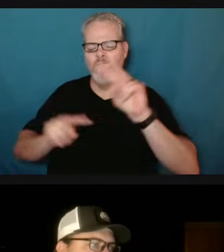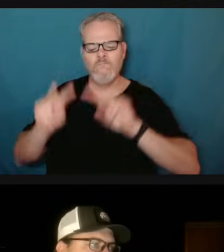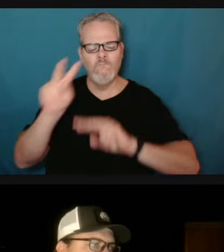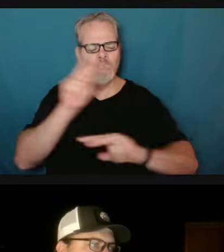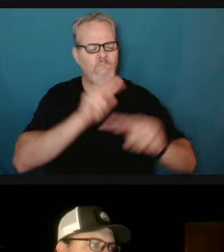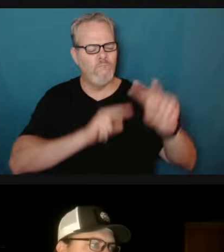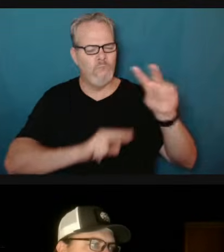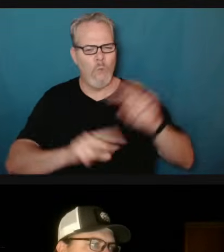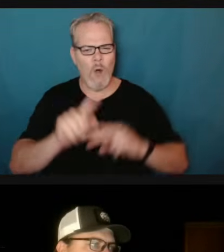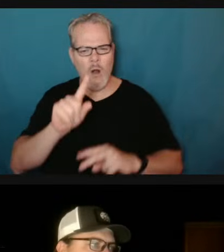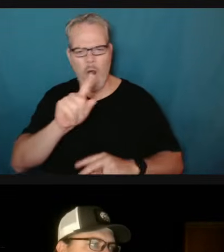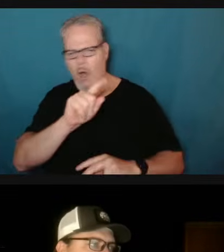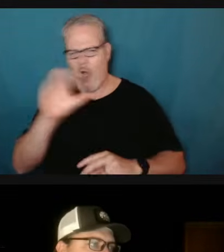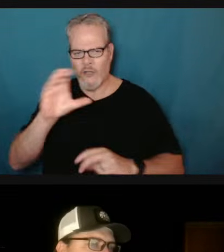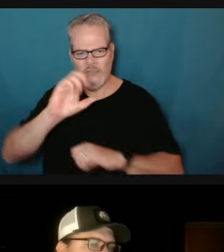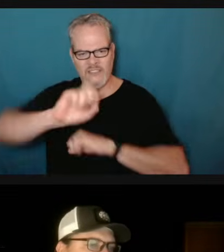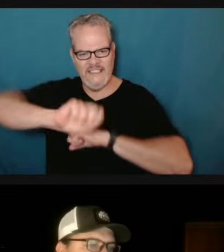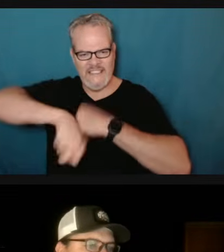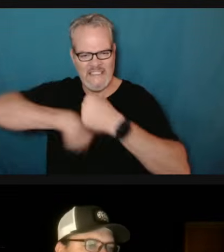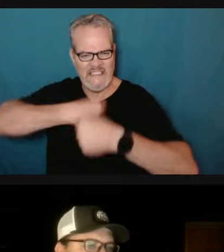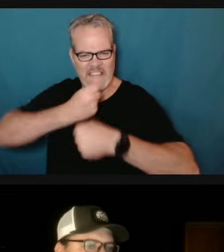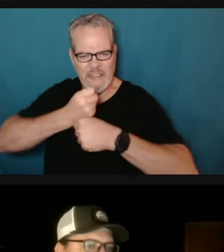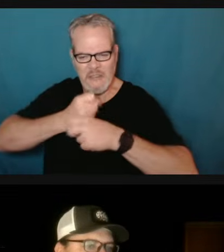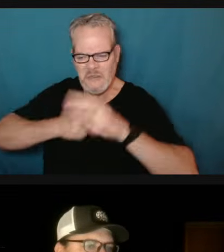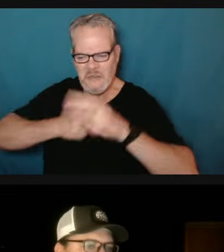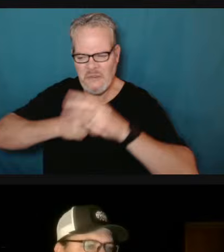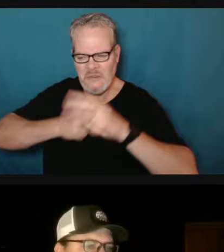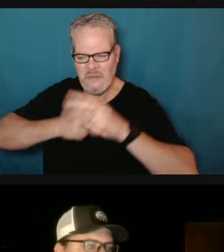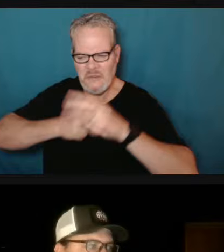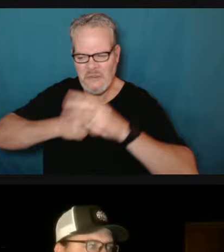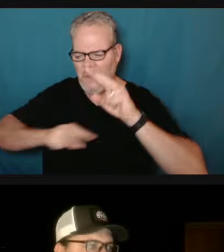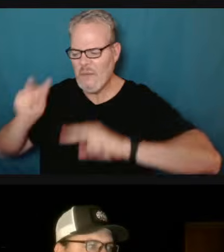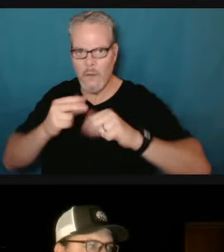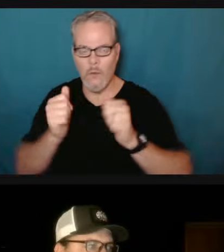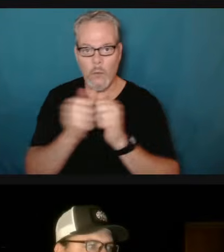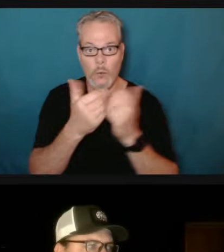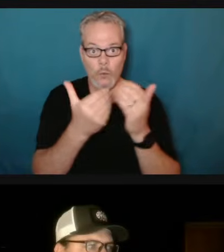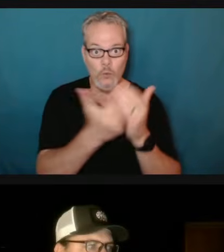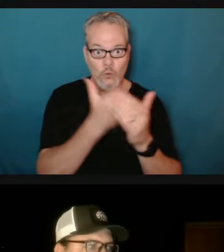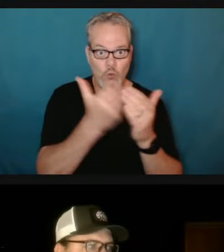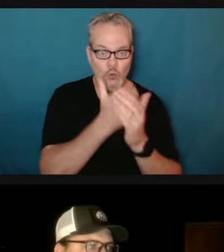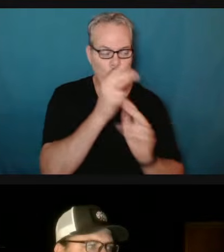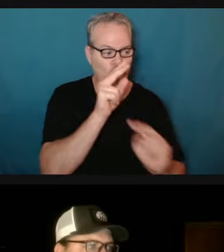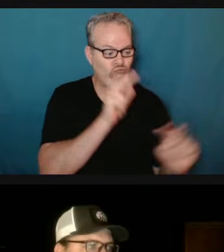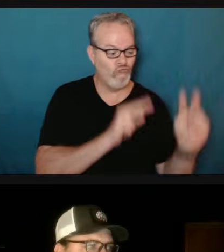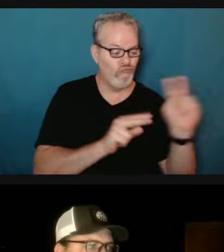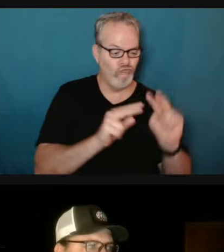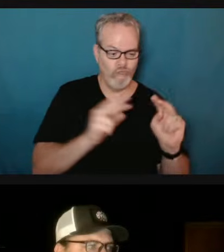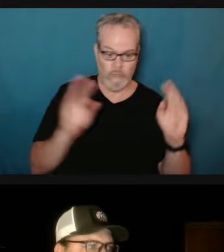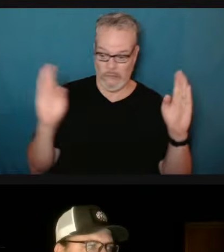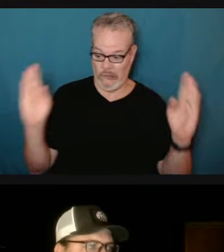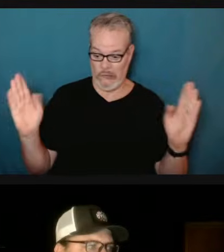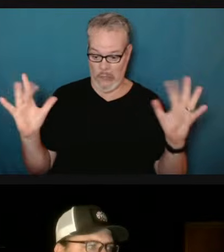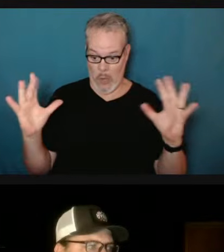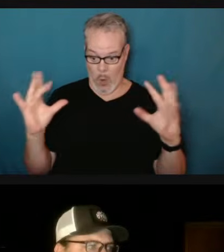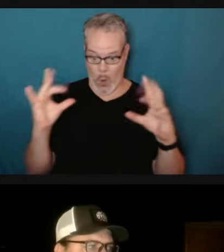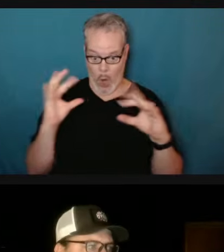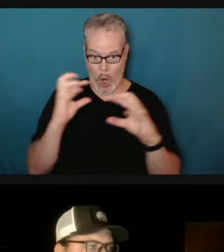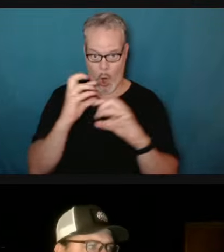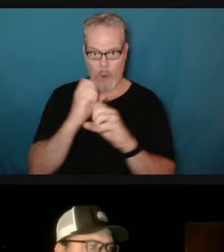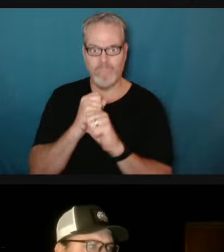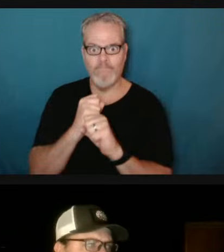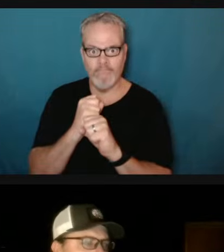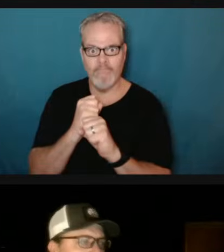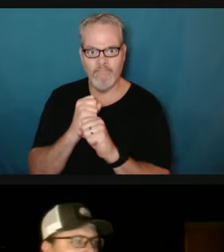observations and new ideas and put together this idea, but based on what they were seeing, it was possible that an earthquake was